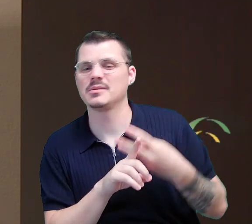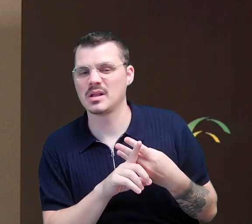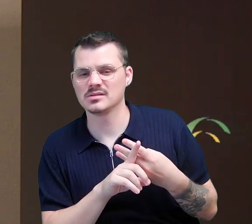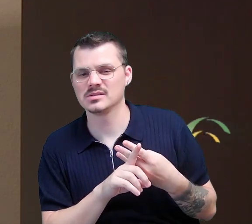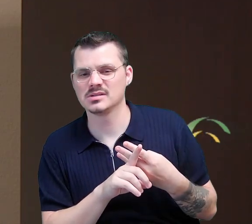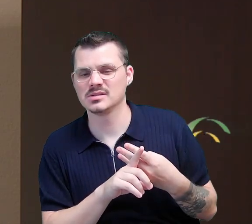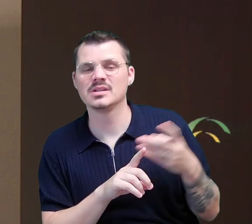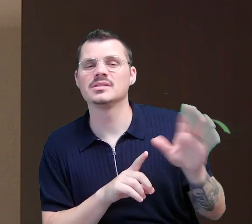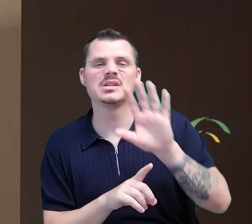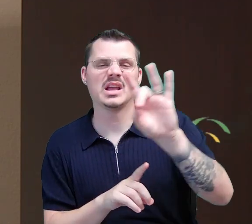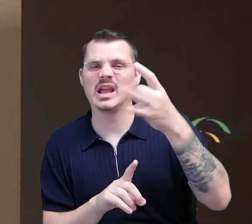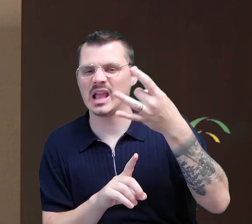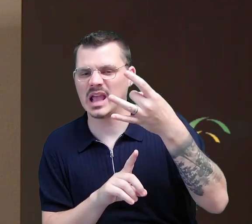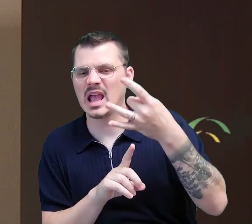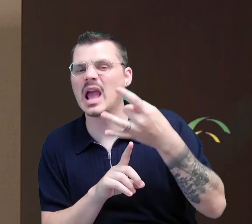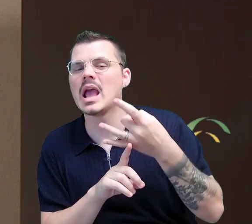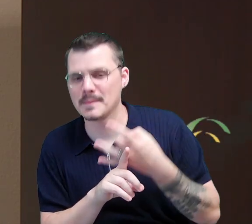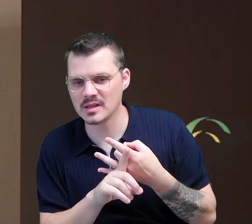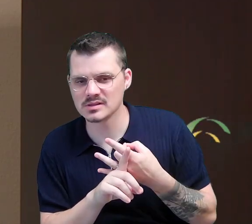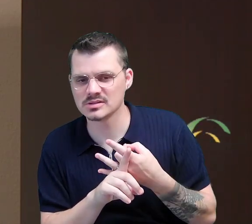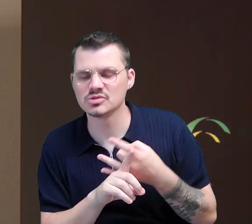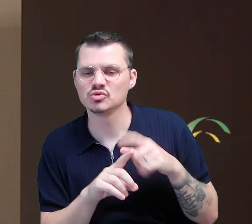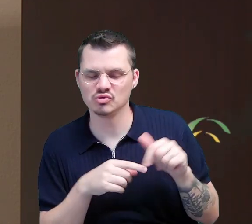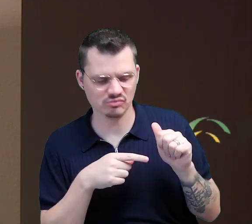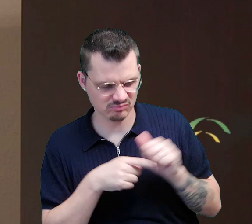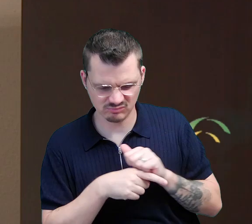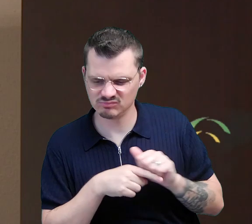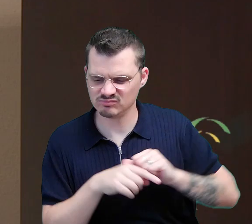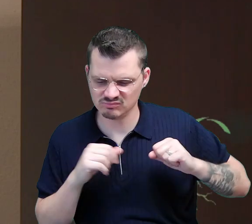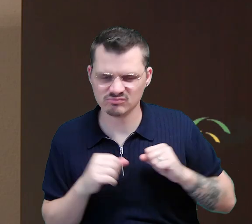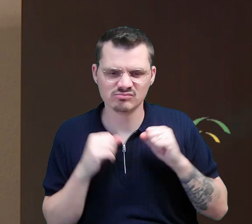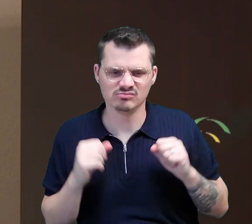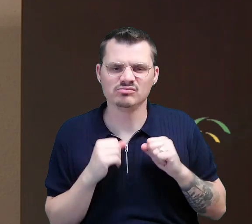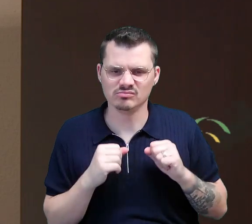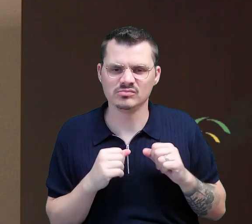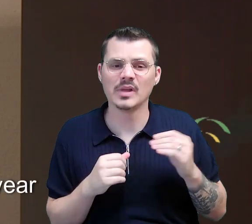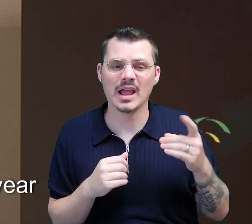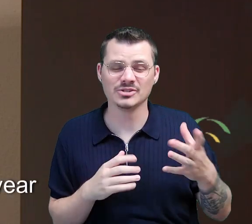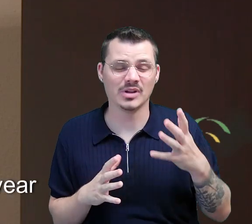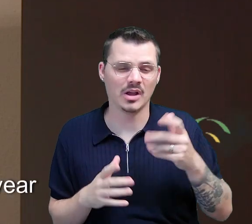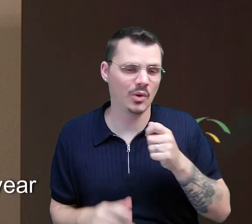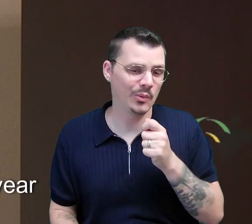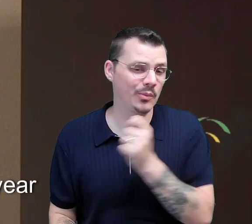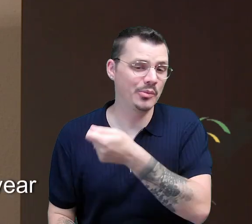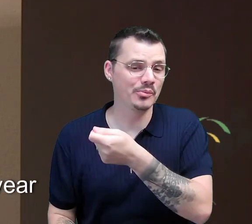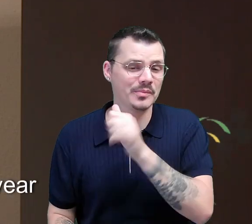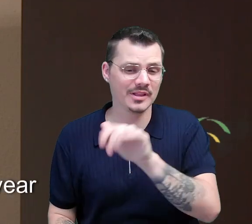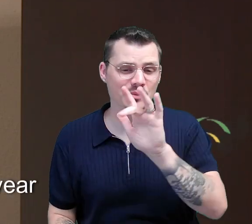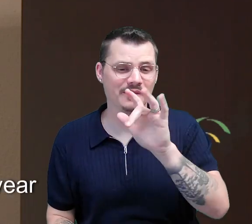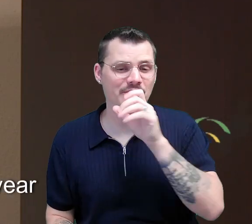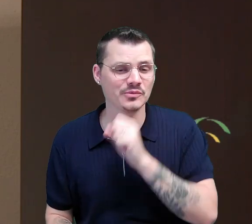months. It took her 8 months to be trained up enough to do it, and she beat the snot out